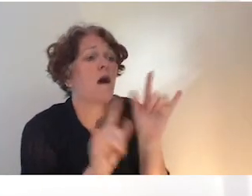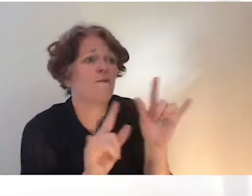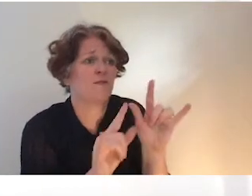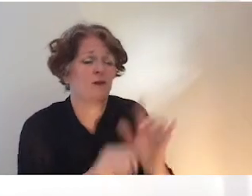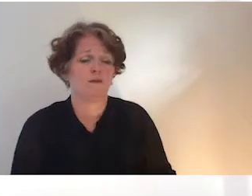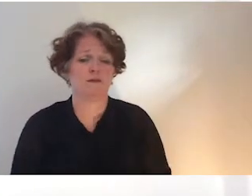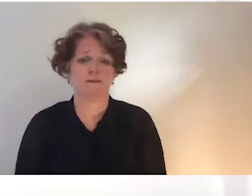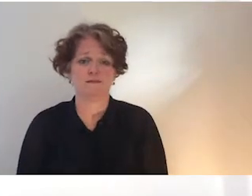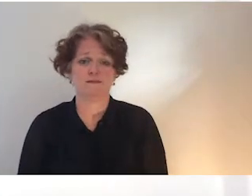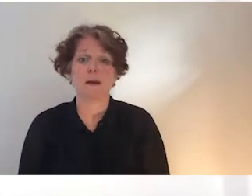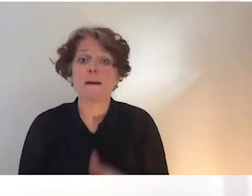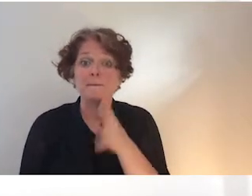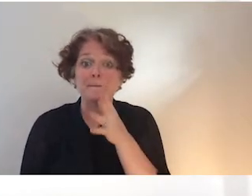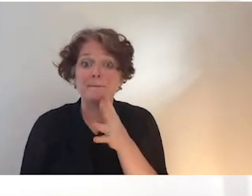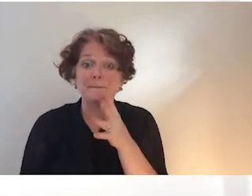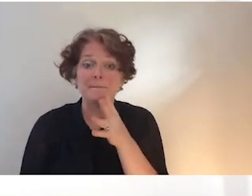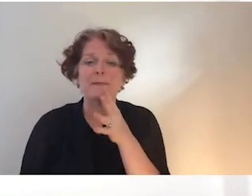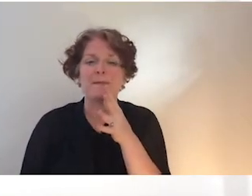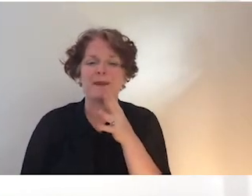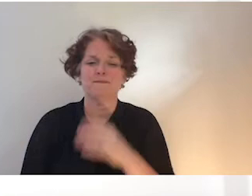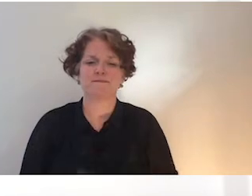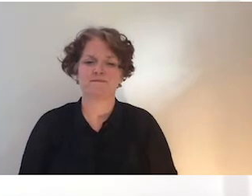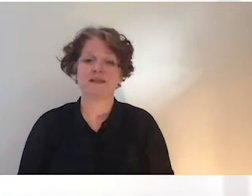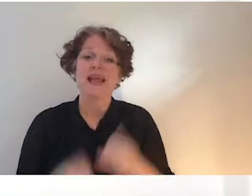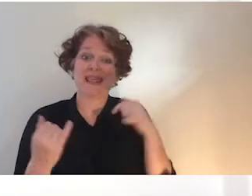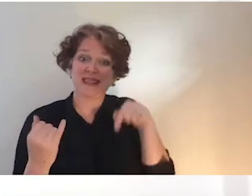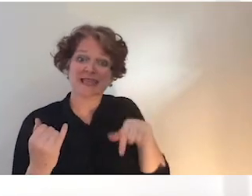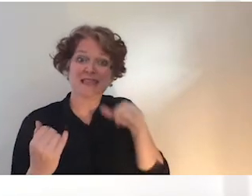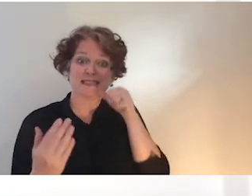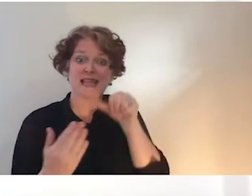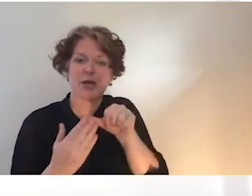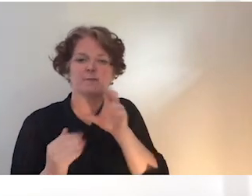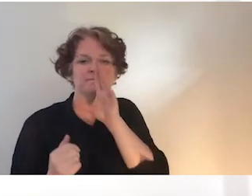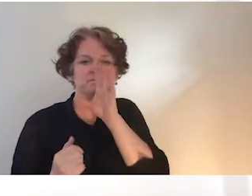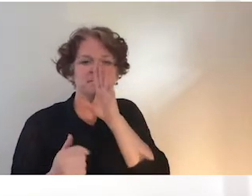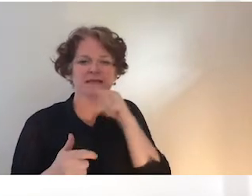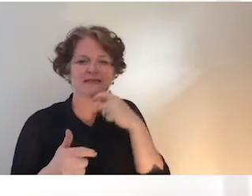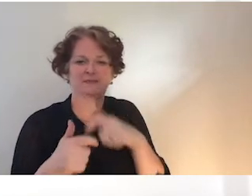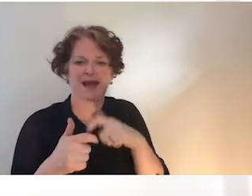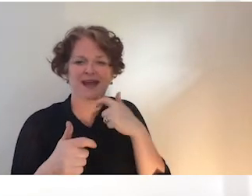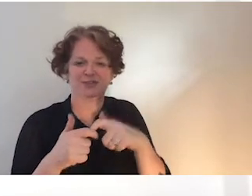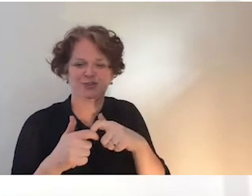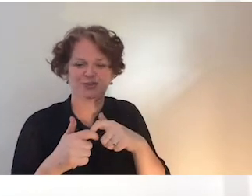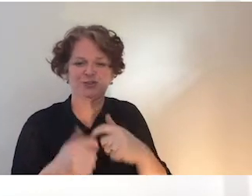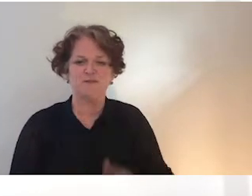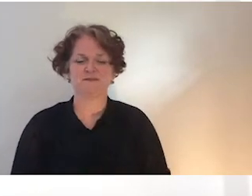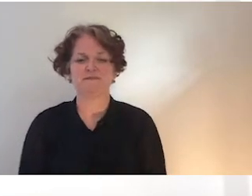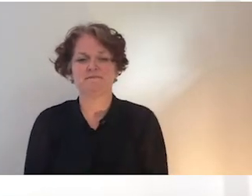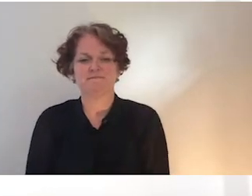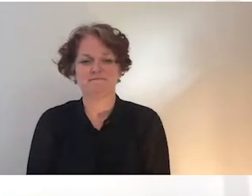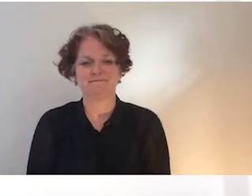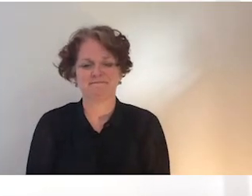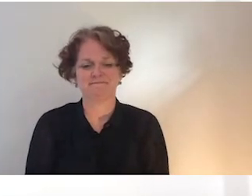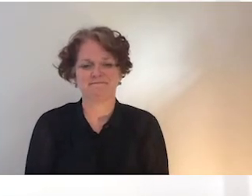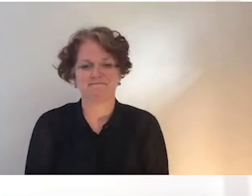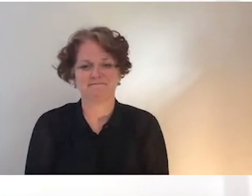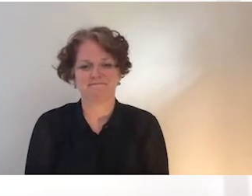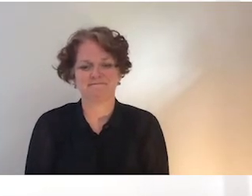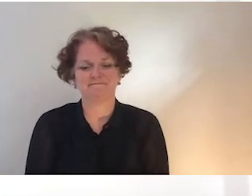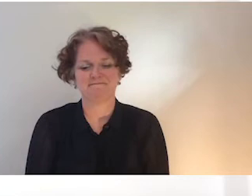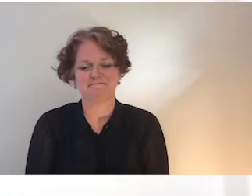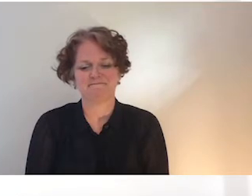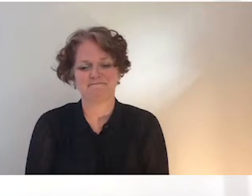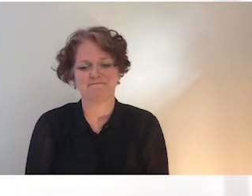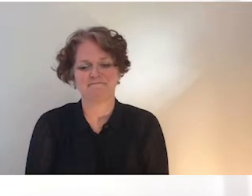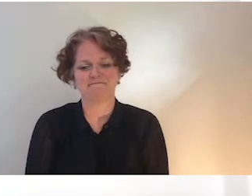all. Mama, tú me enseñaste a ser fuerte. Prácticamente me subiste al avión para cumplir